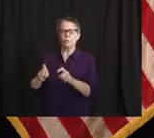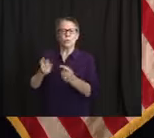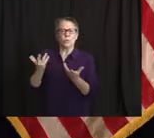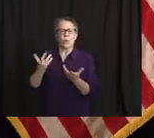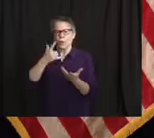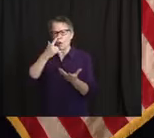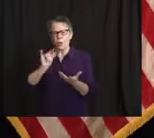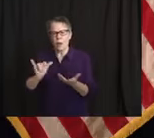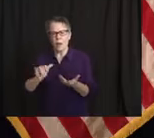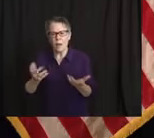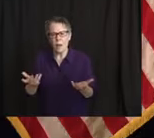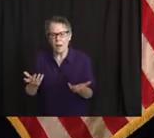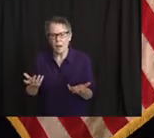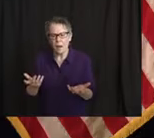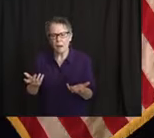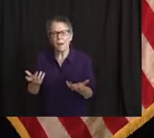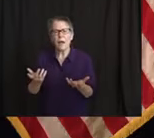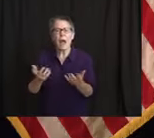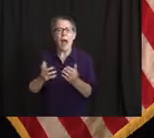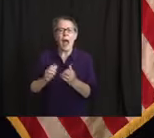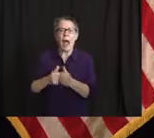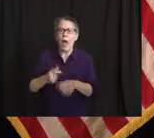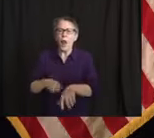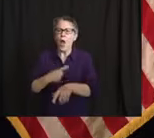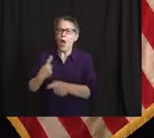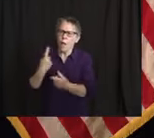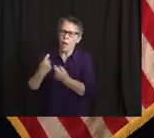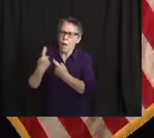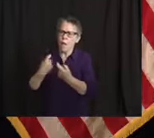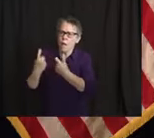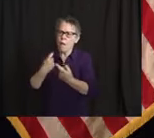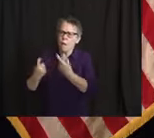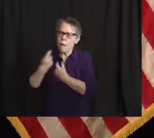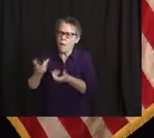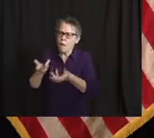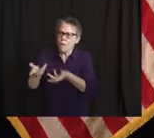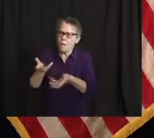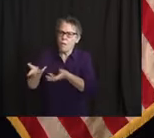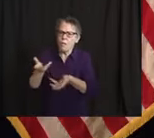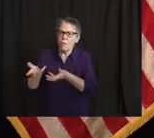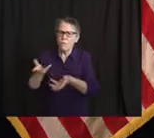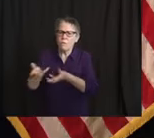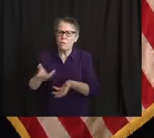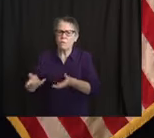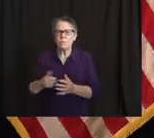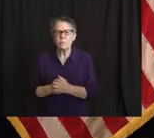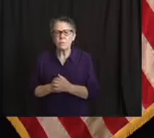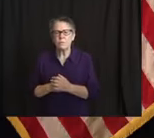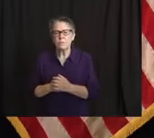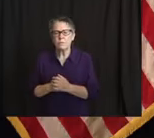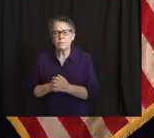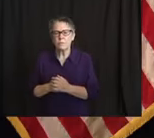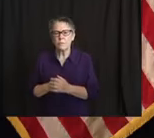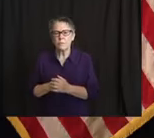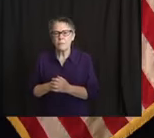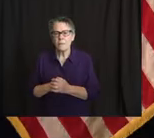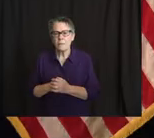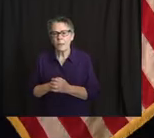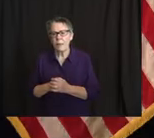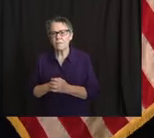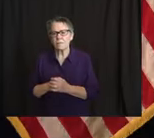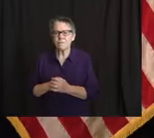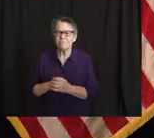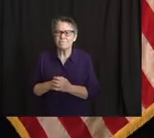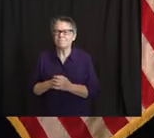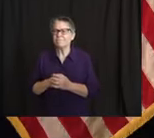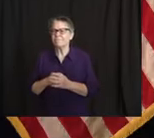I'll jump in on the first, and you all can do the second. And Matt, you may want to weigh in, because you actually were called, and you may want to just give us 30 seconds of what that call went